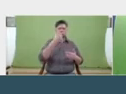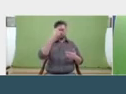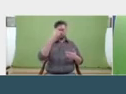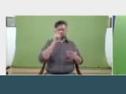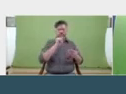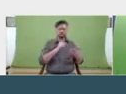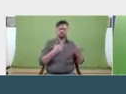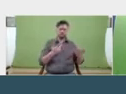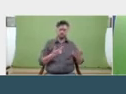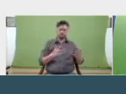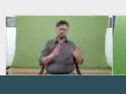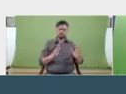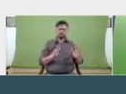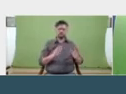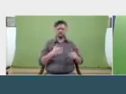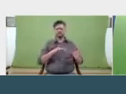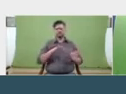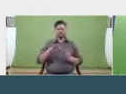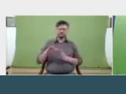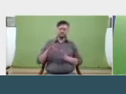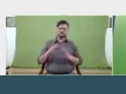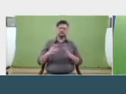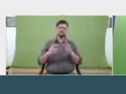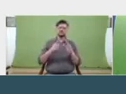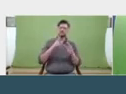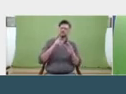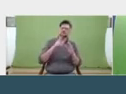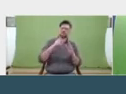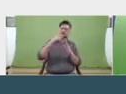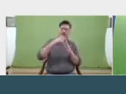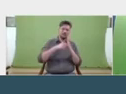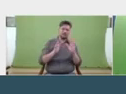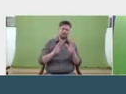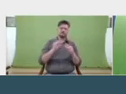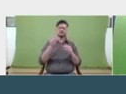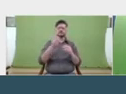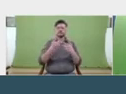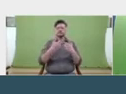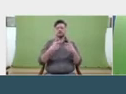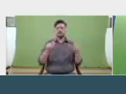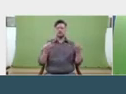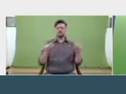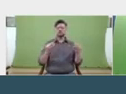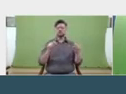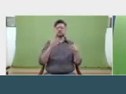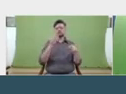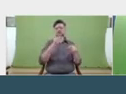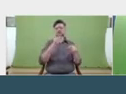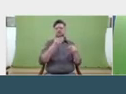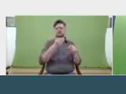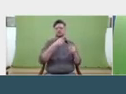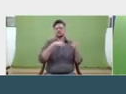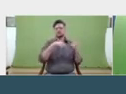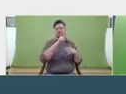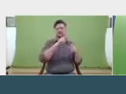are technical things i won't go through but i will just give you a gist of what linguistics um certain biases in